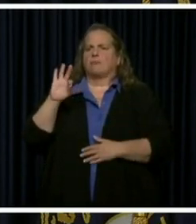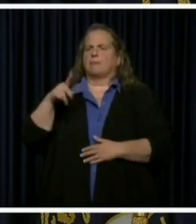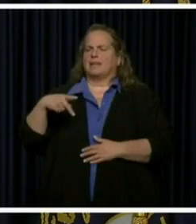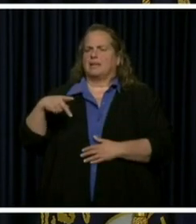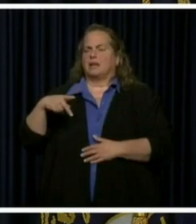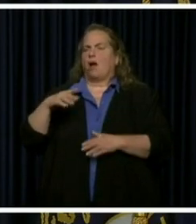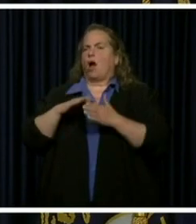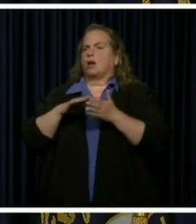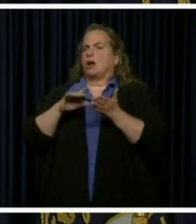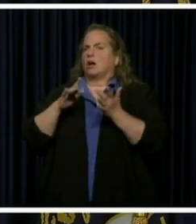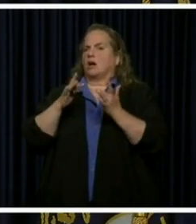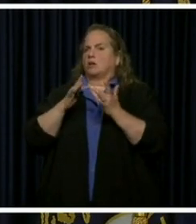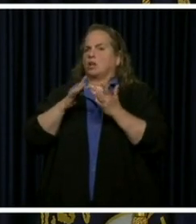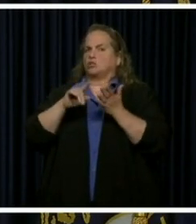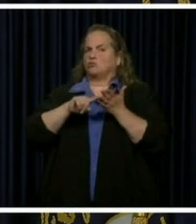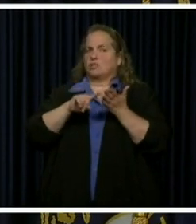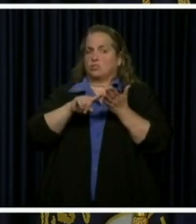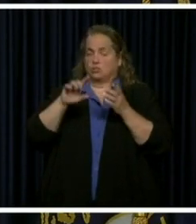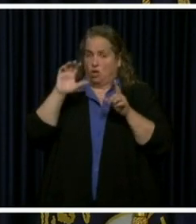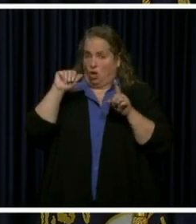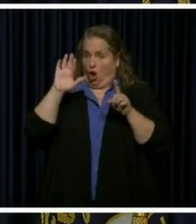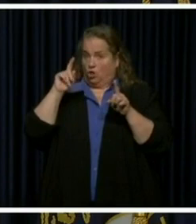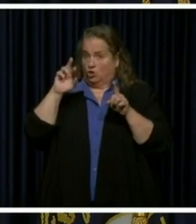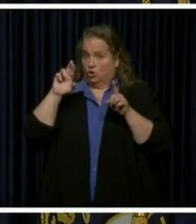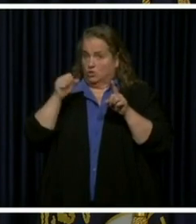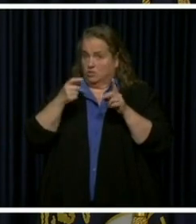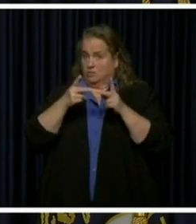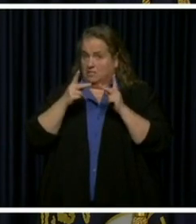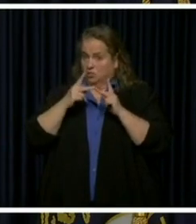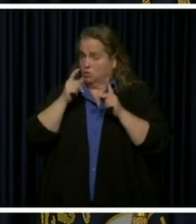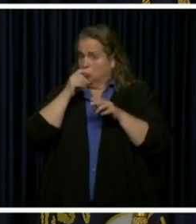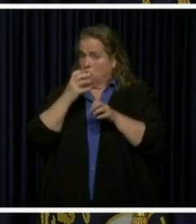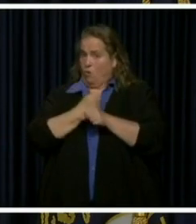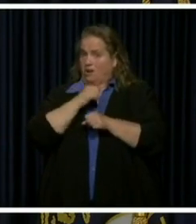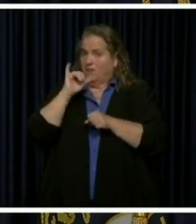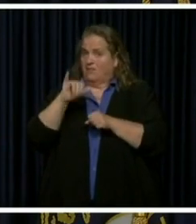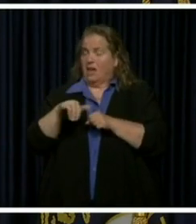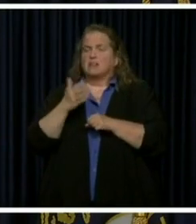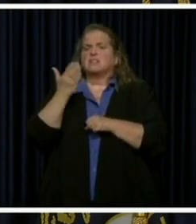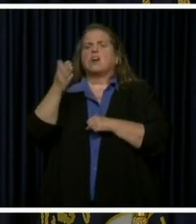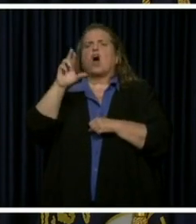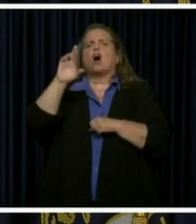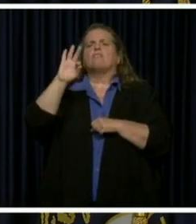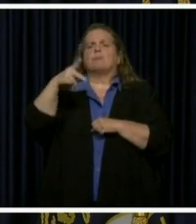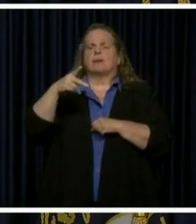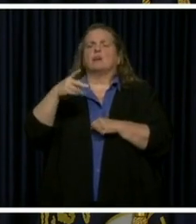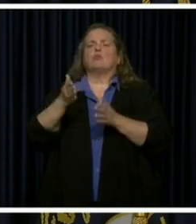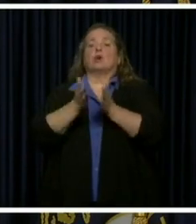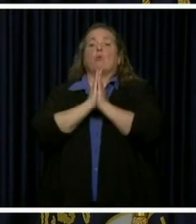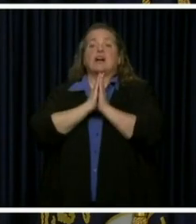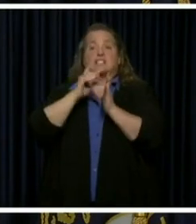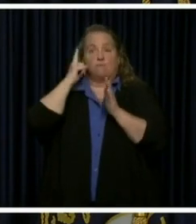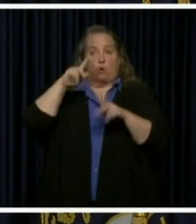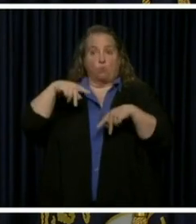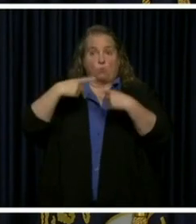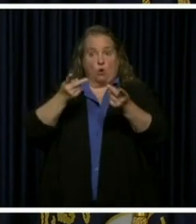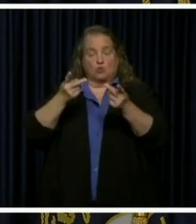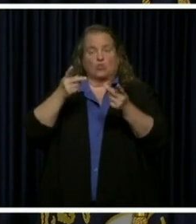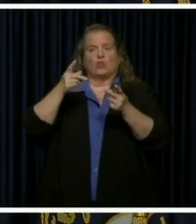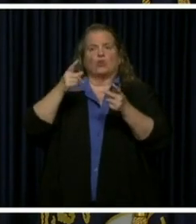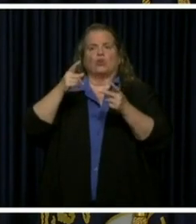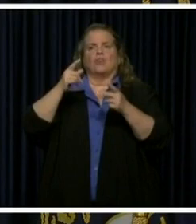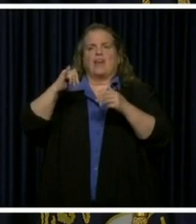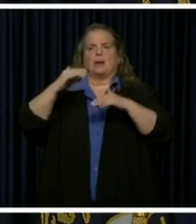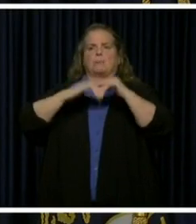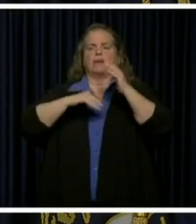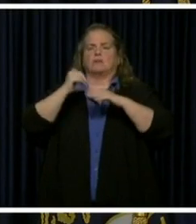Carter's position at all related to whoever's won that? So the RFP out for contact tracing, and that builds